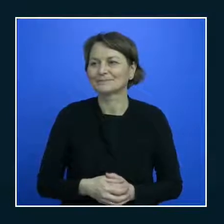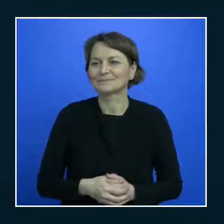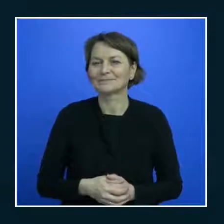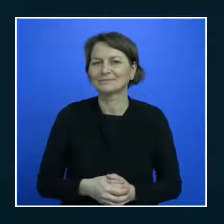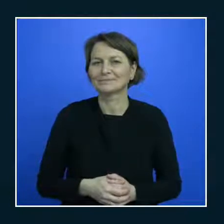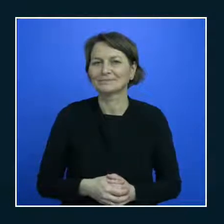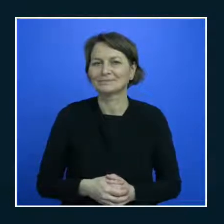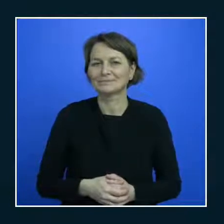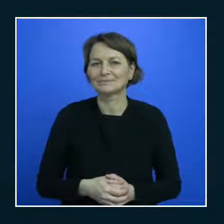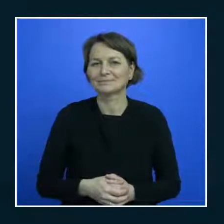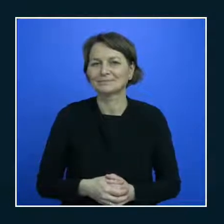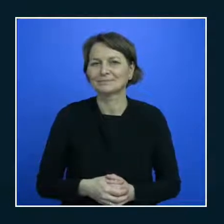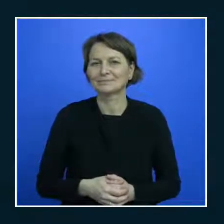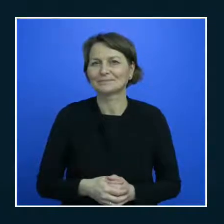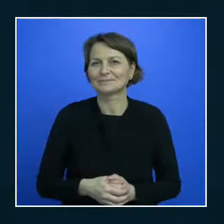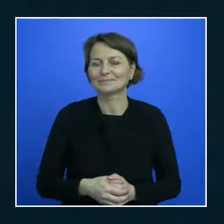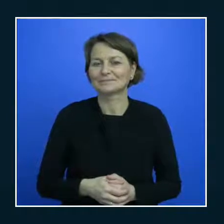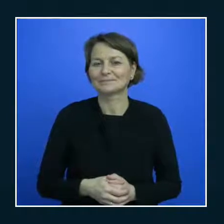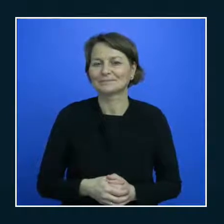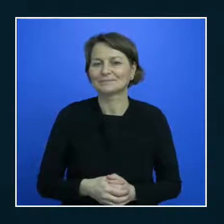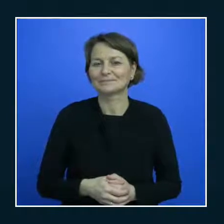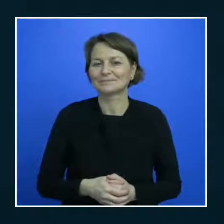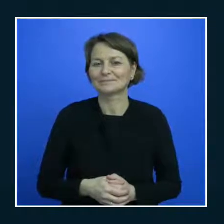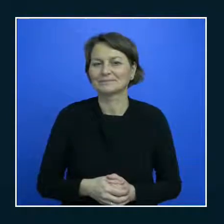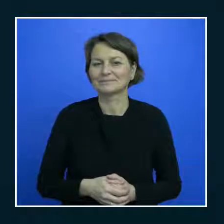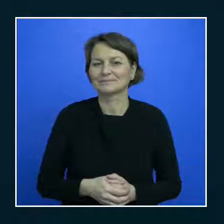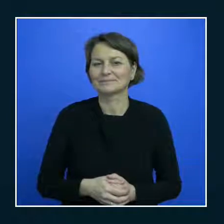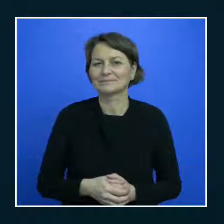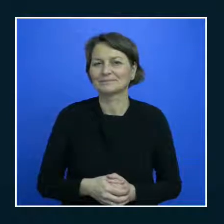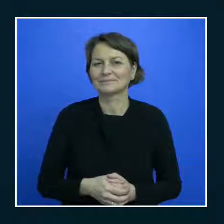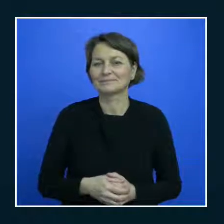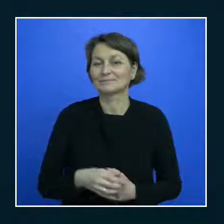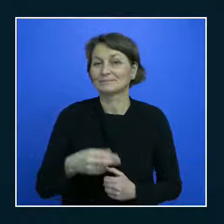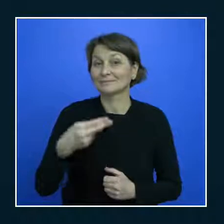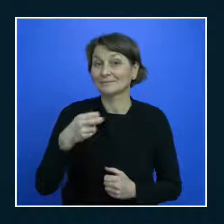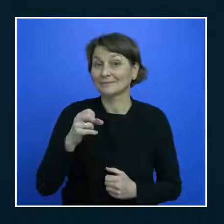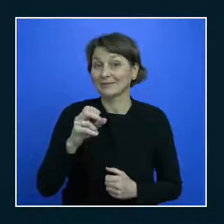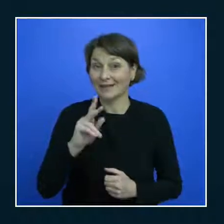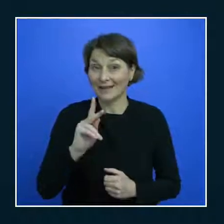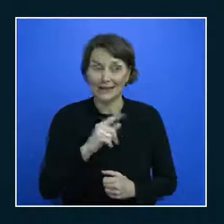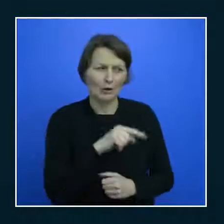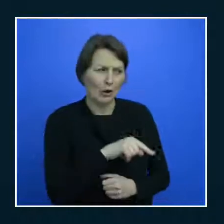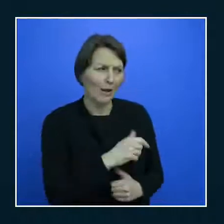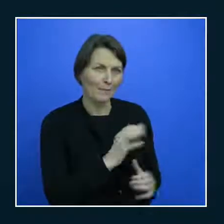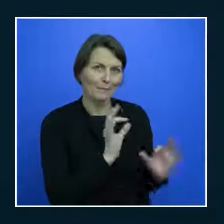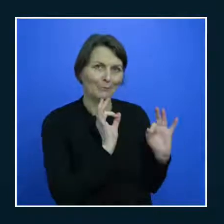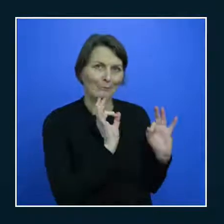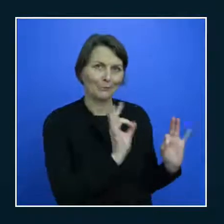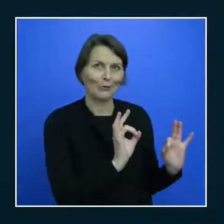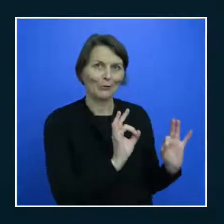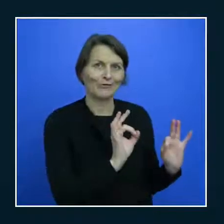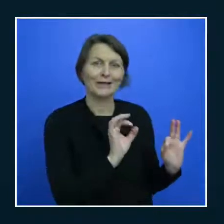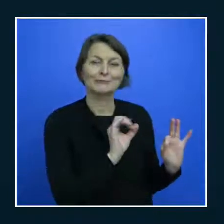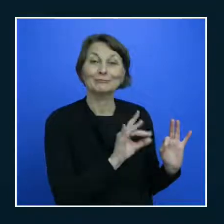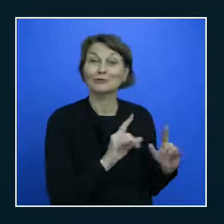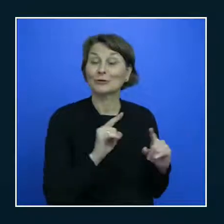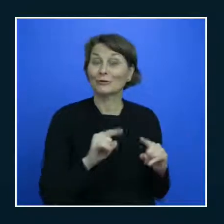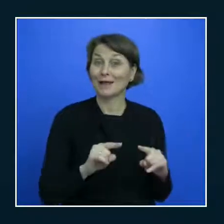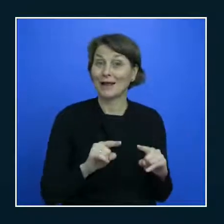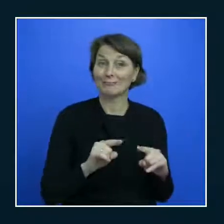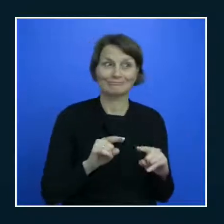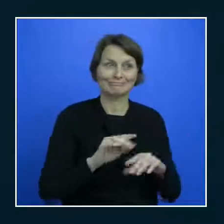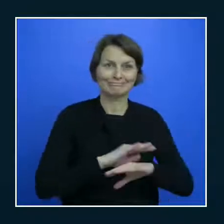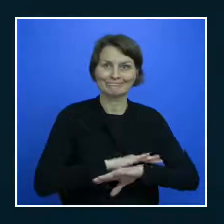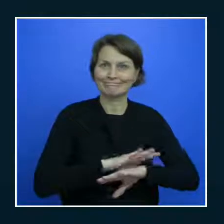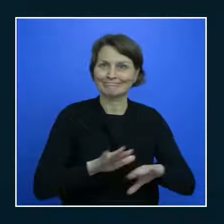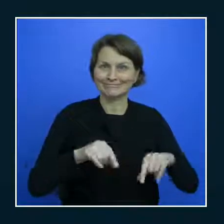Good. Yeah, I think it is also in the. Yeah, it is in the chat. Perfect. So that brings us to the end of